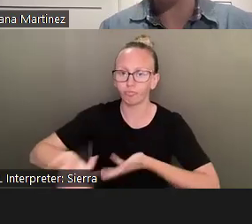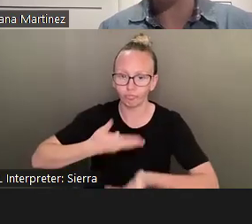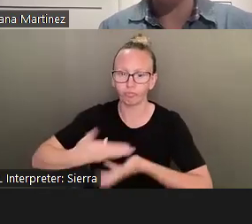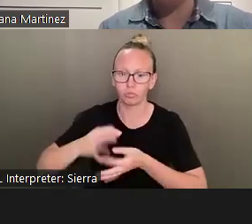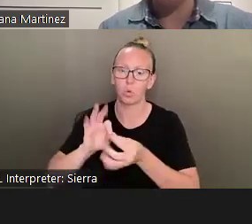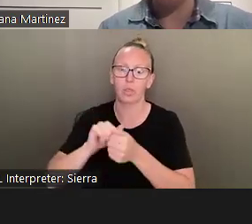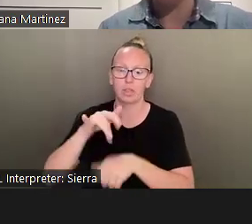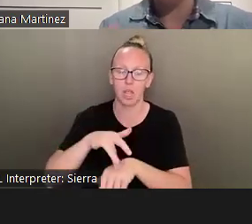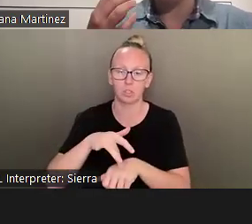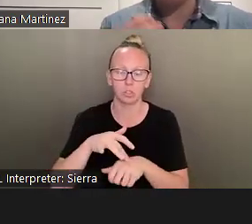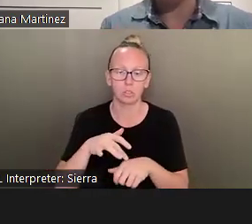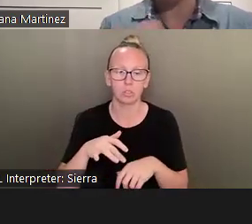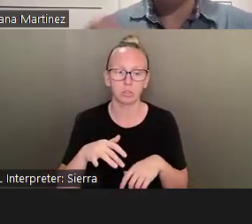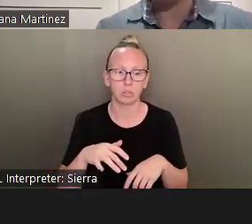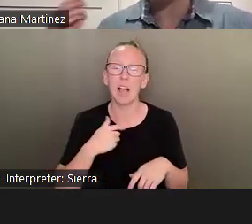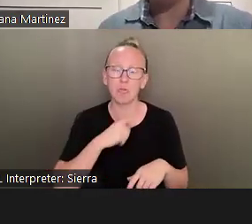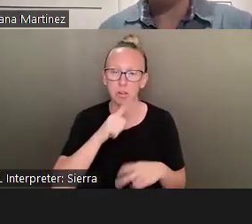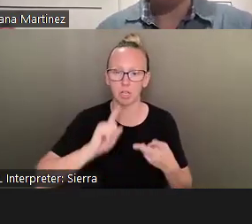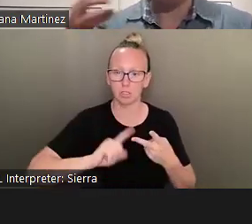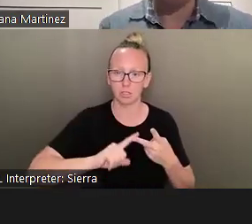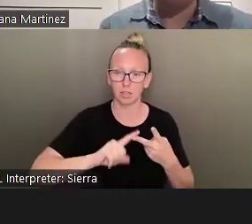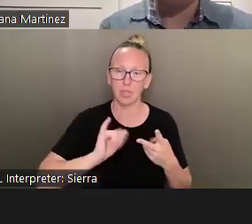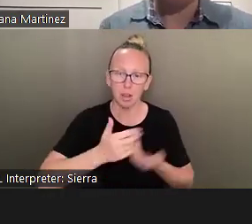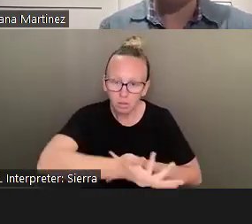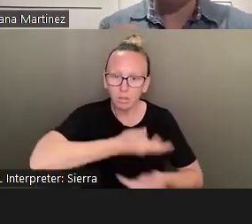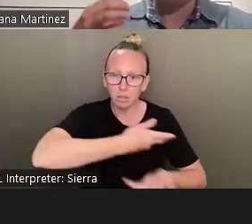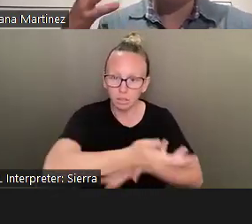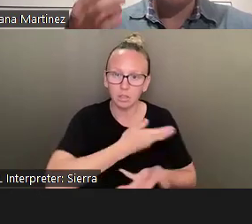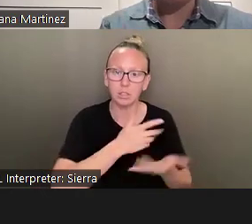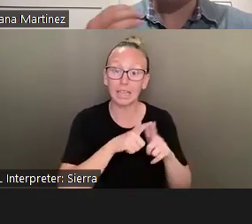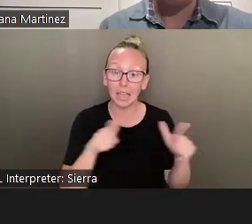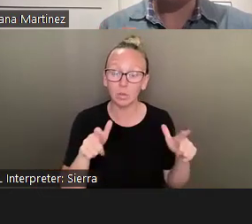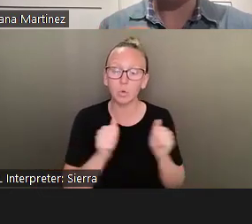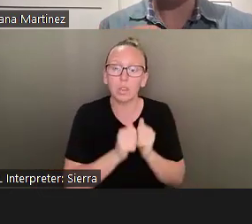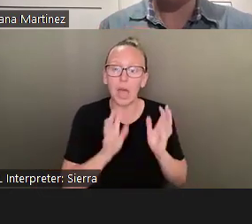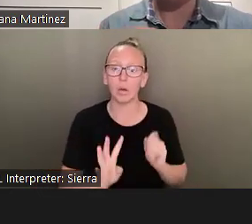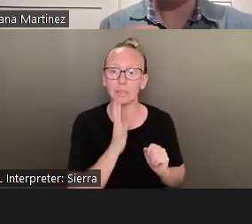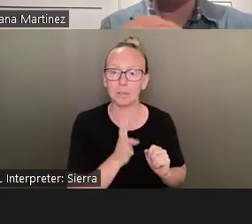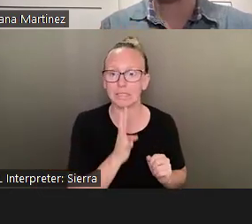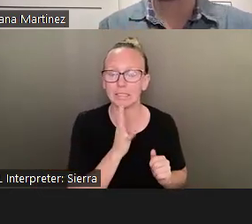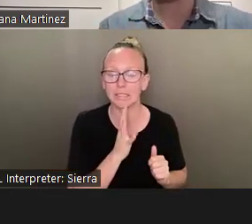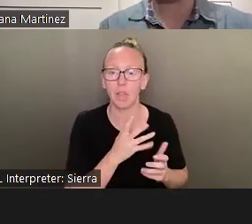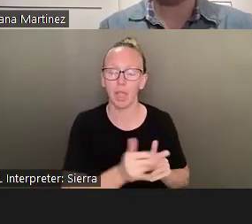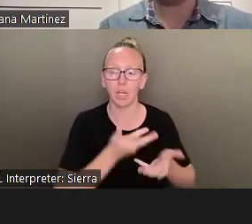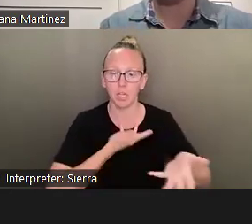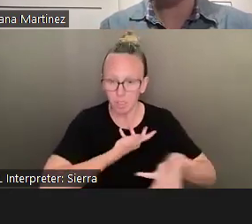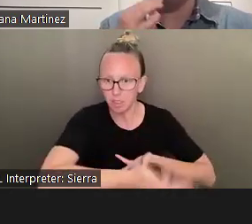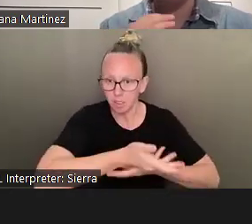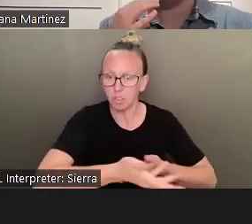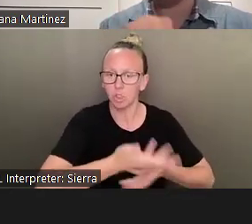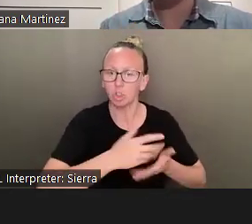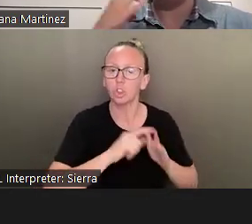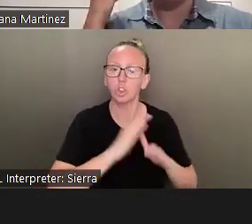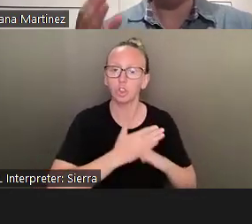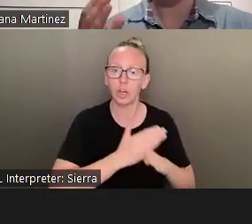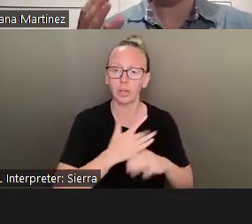I'm interested in language without speech. I am interested in language that comes from a shared sensory experience rather